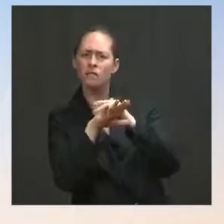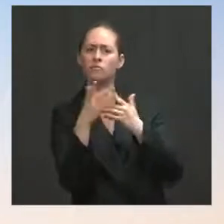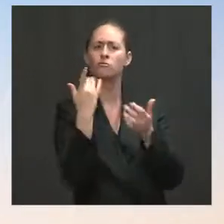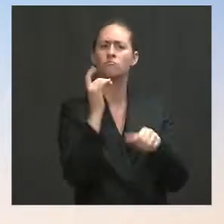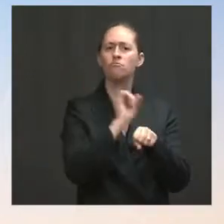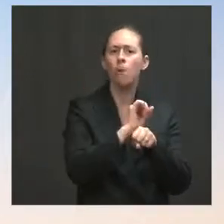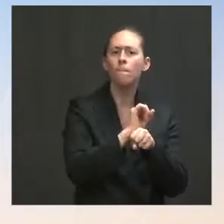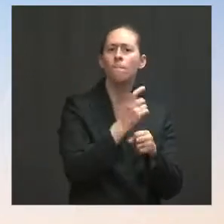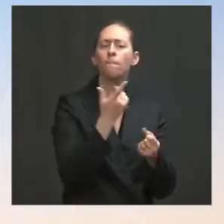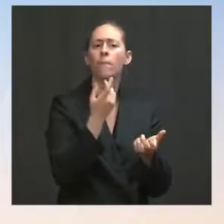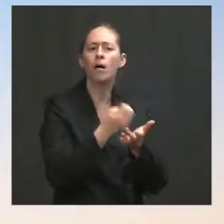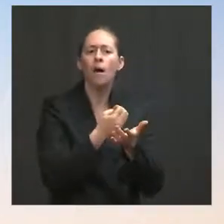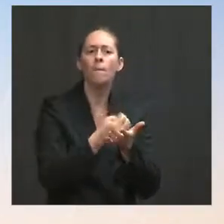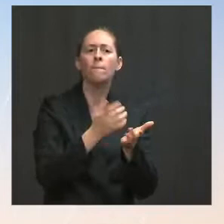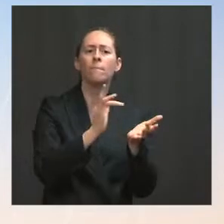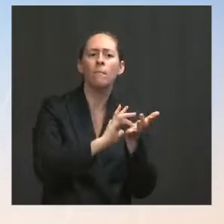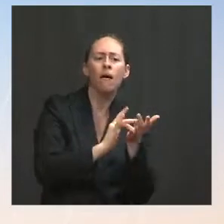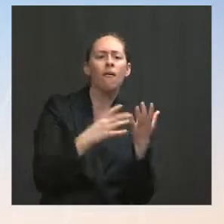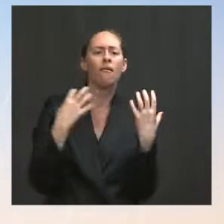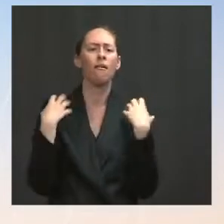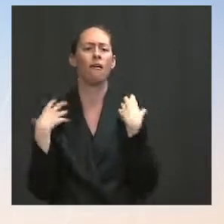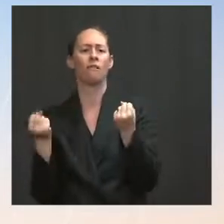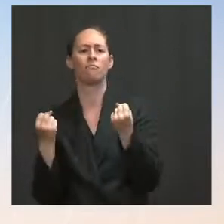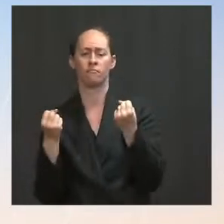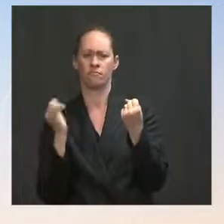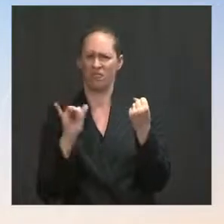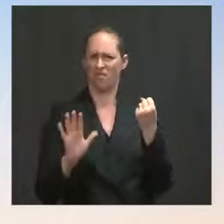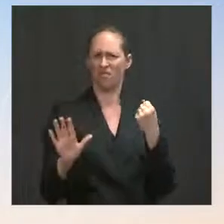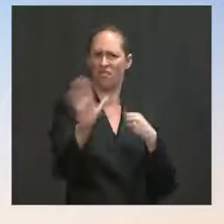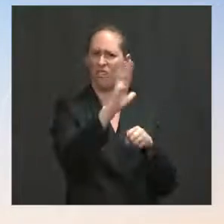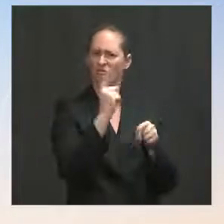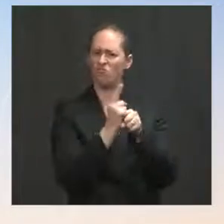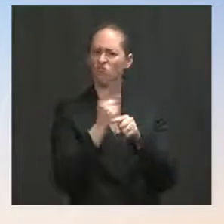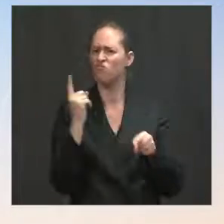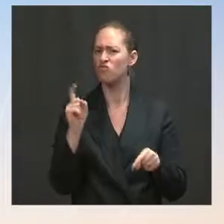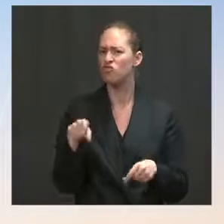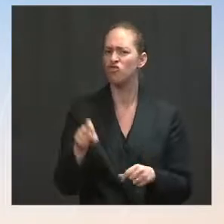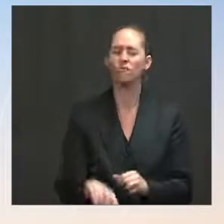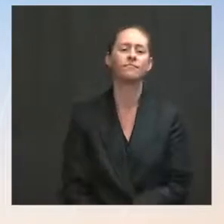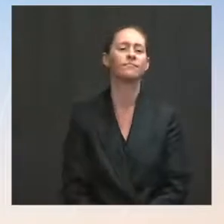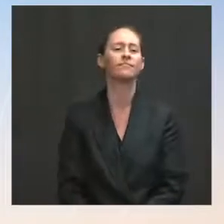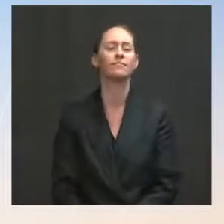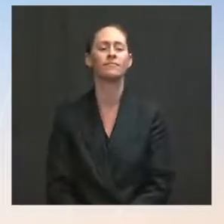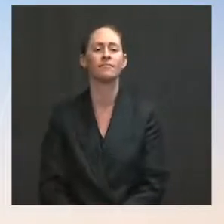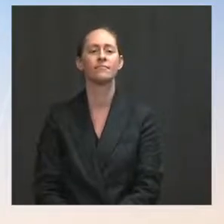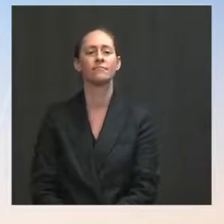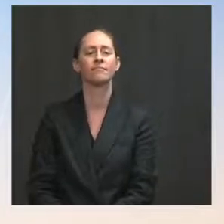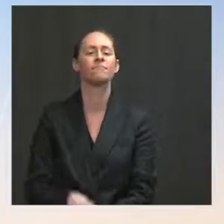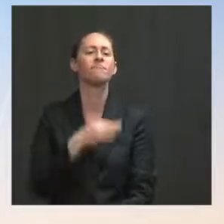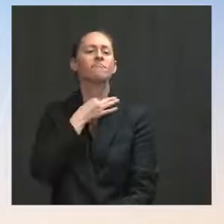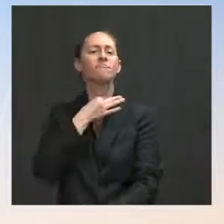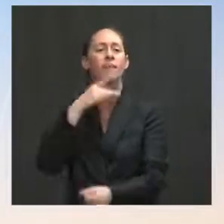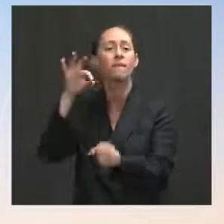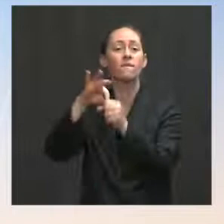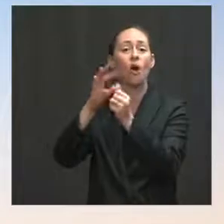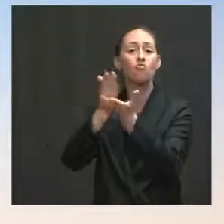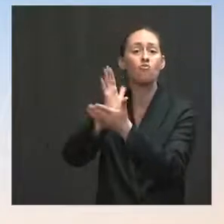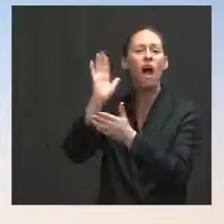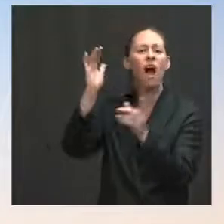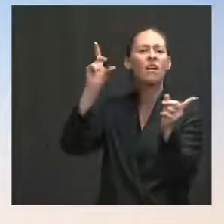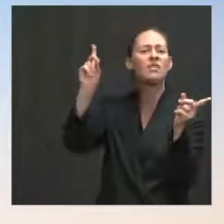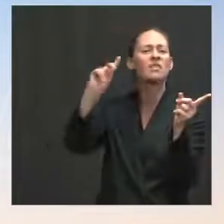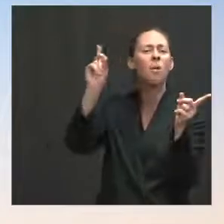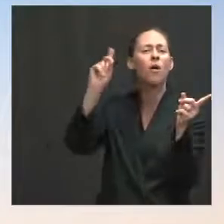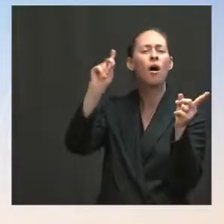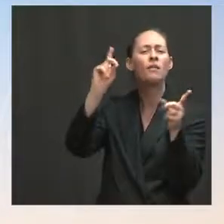health supplies that many of them are asking for. And on voting rights, Texas Democrats who have been working through their process, some of them plan to leave the